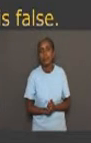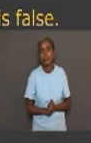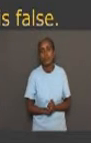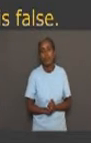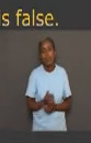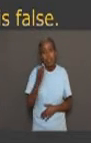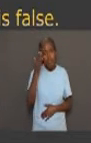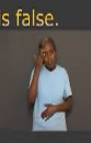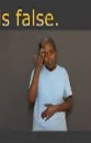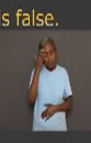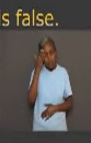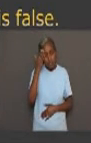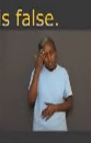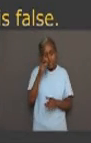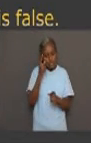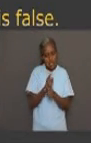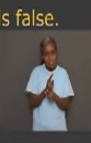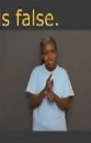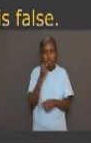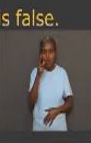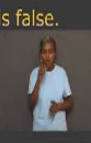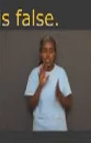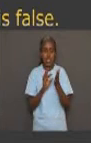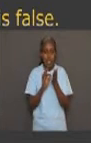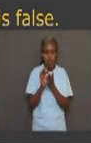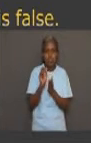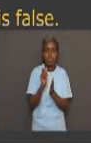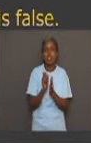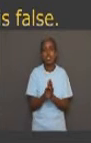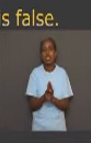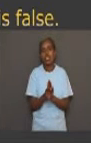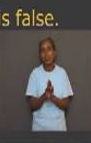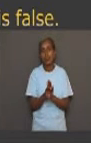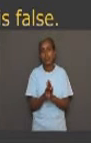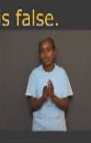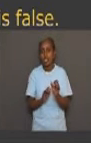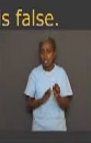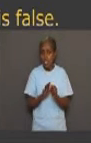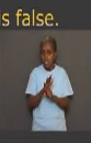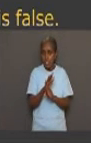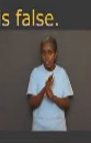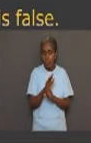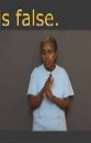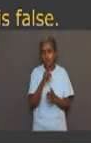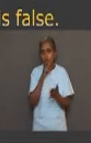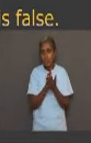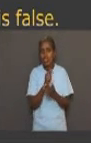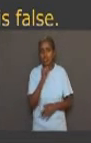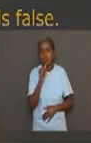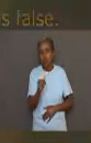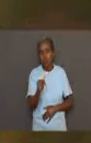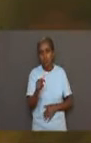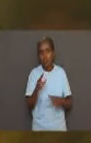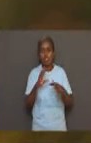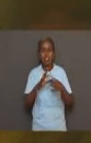Note that just one counterexample is enough to disprove a statement.